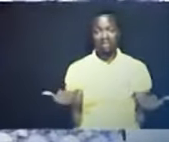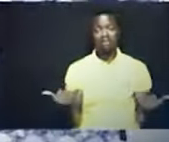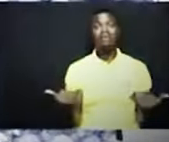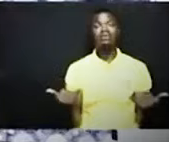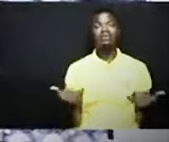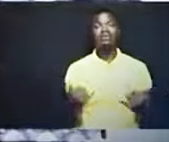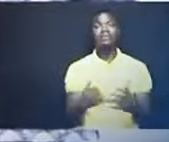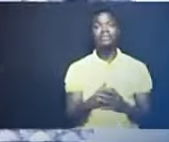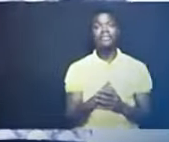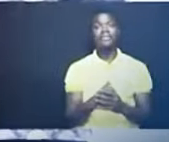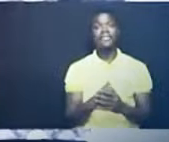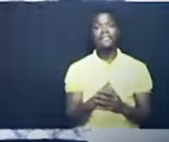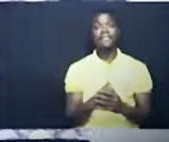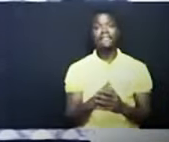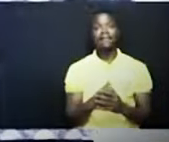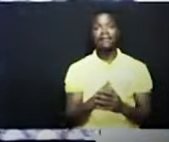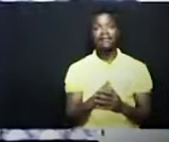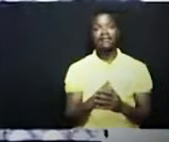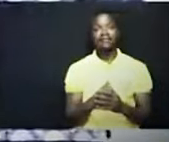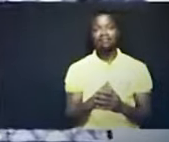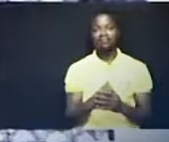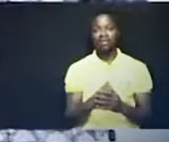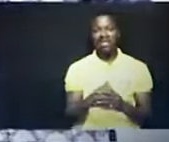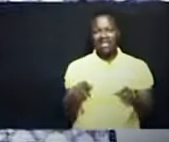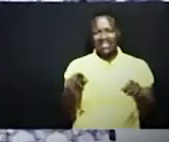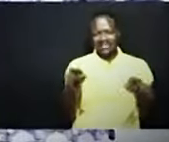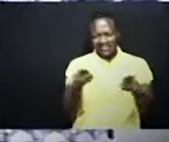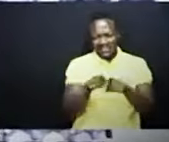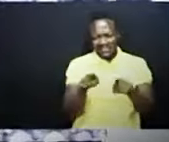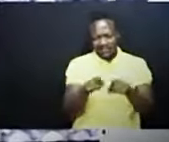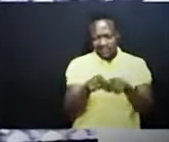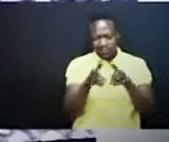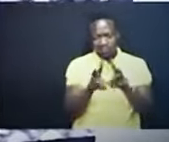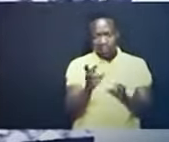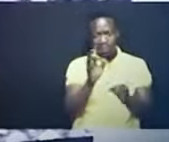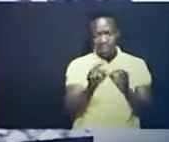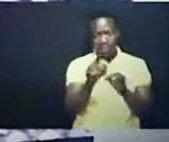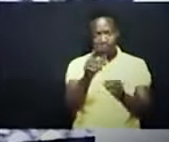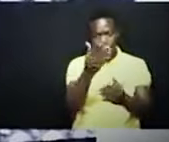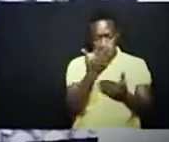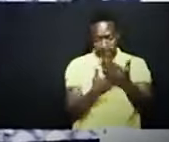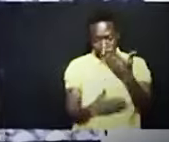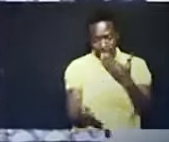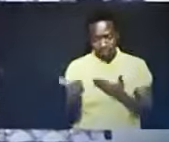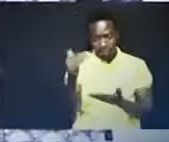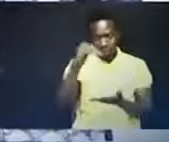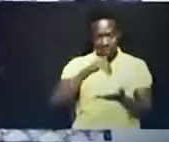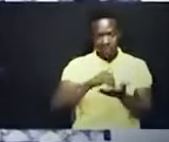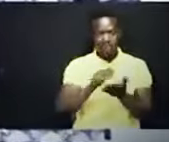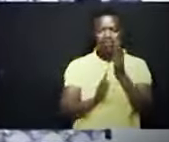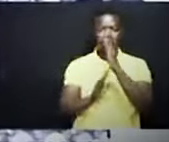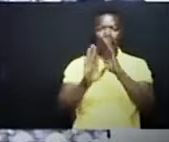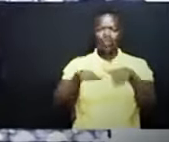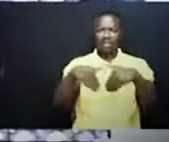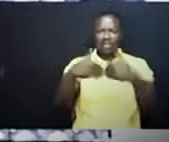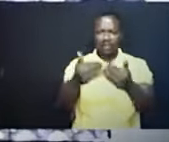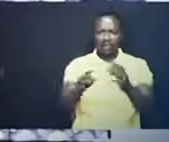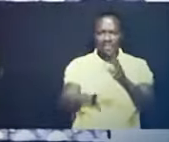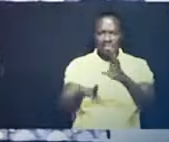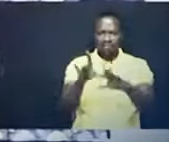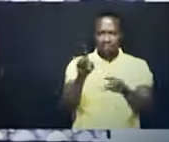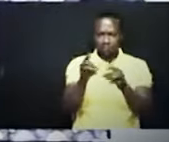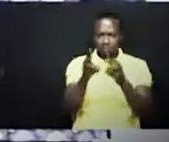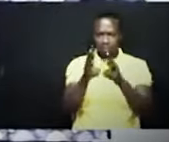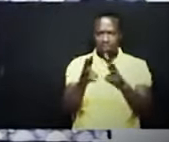So imagine the same when we were born again, God has given us spiritual faculties by which we can also